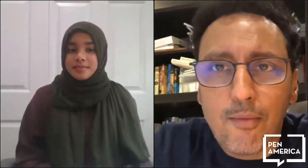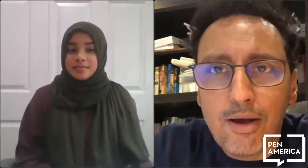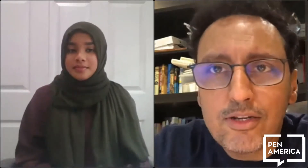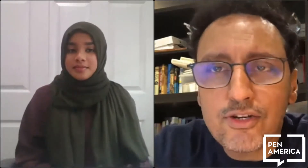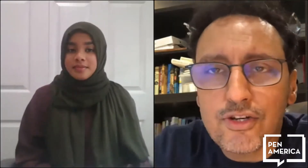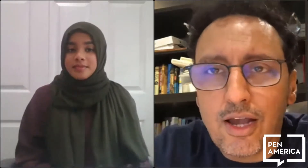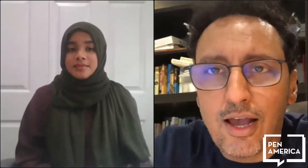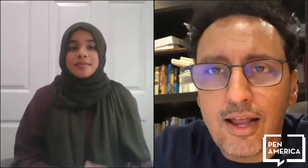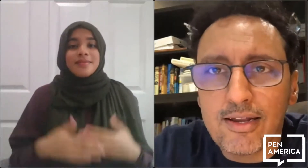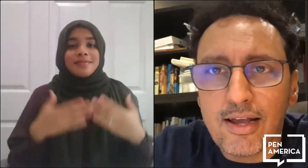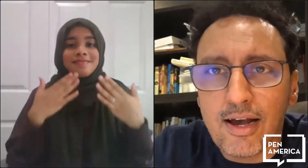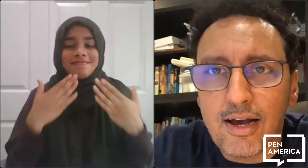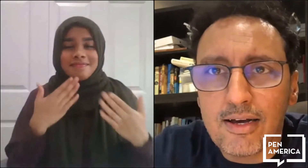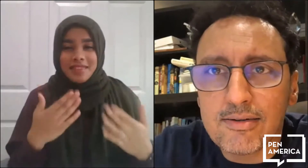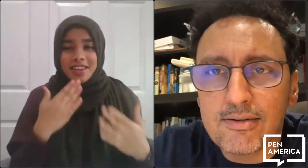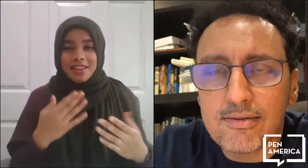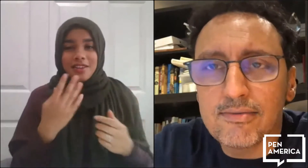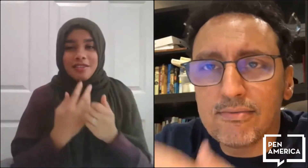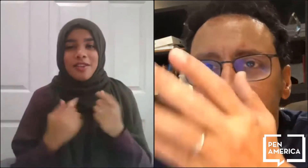Thank you very much. And